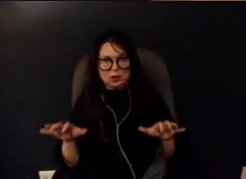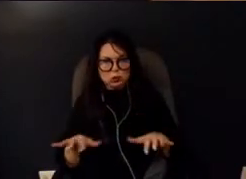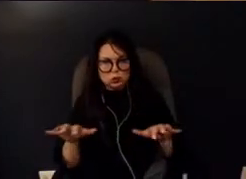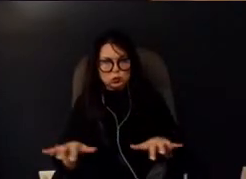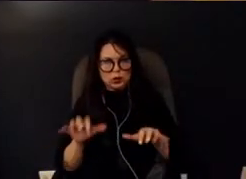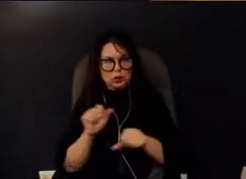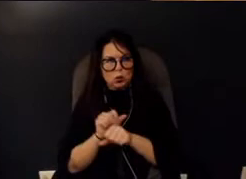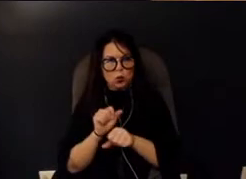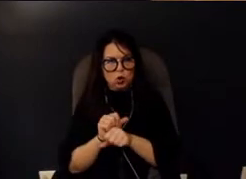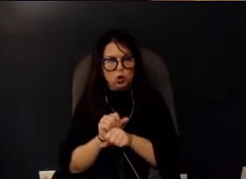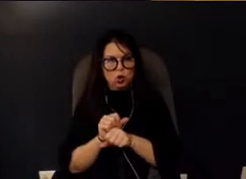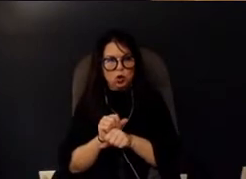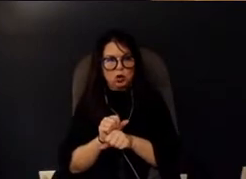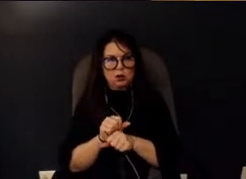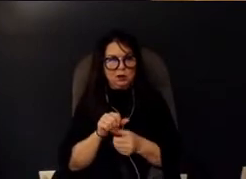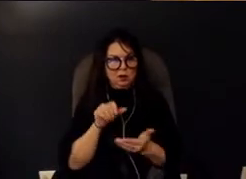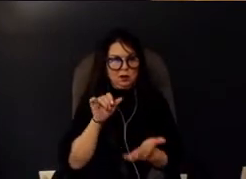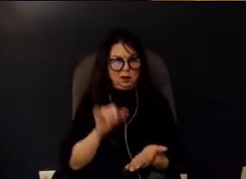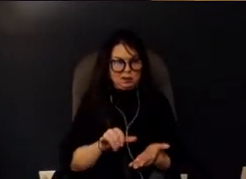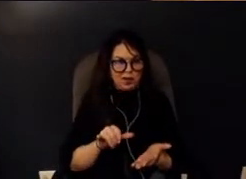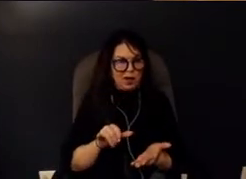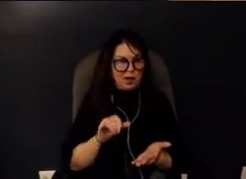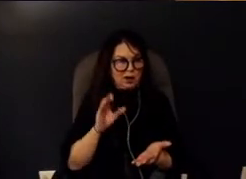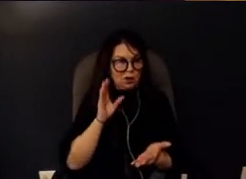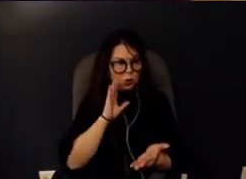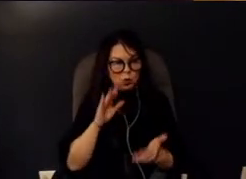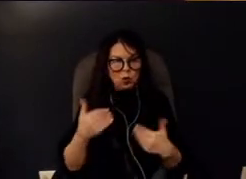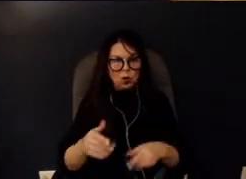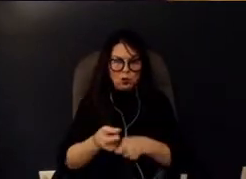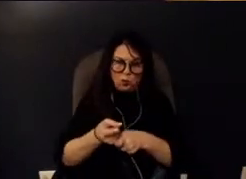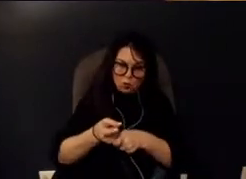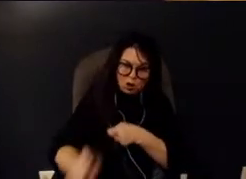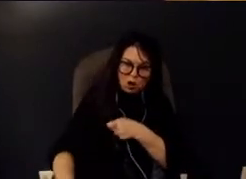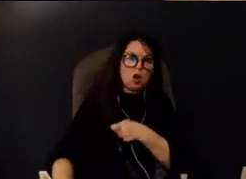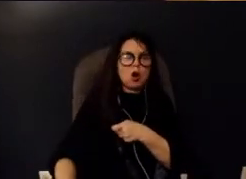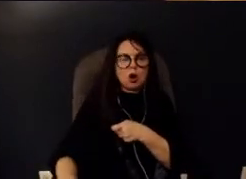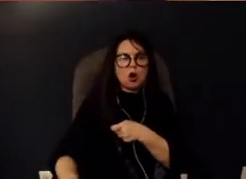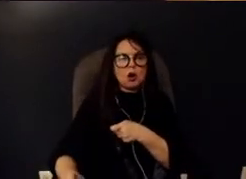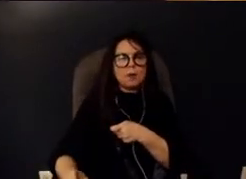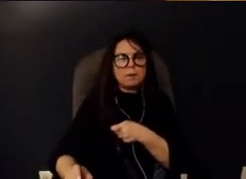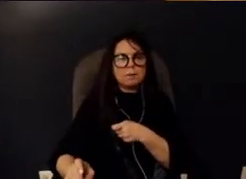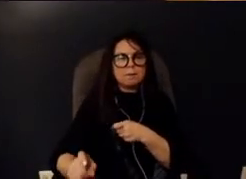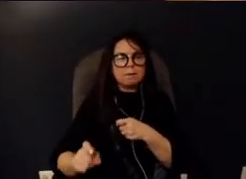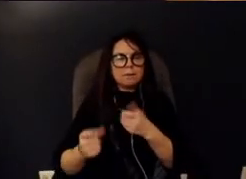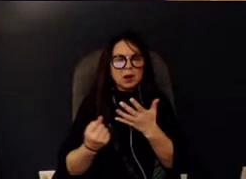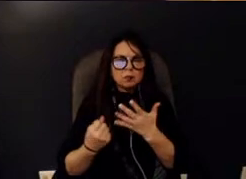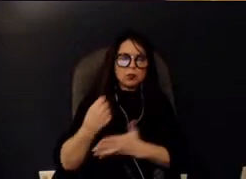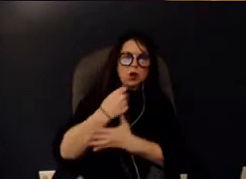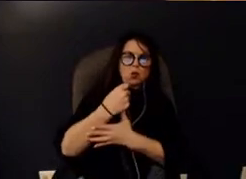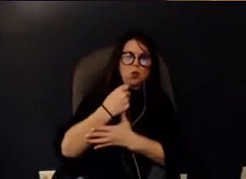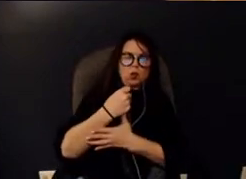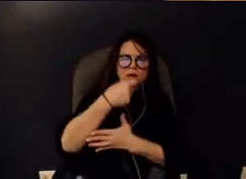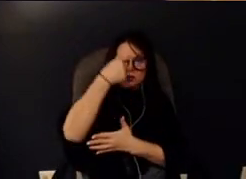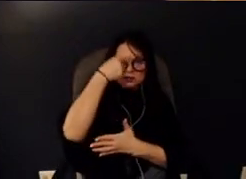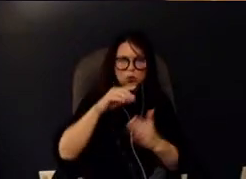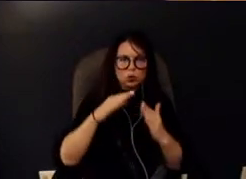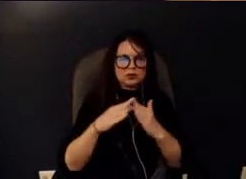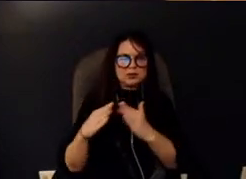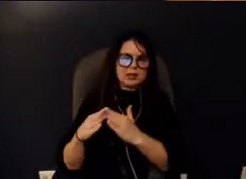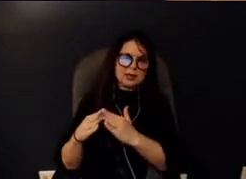a lot of large city priorities in such a significant way, and how it would jump in